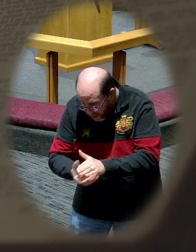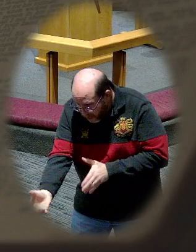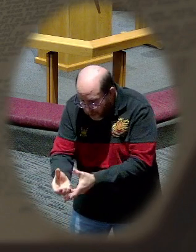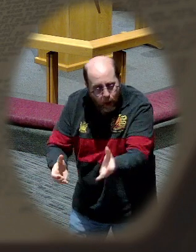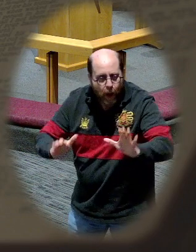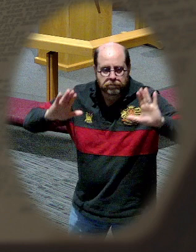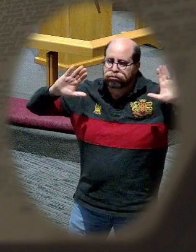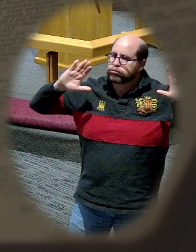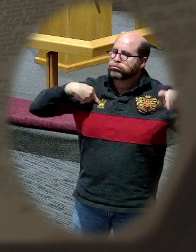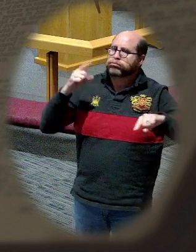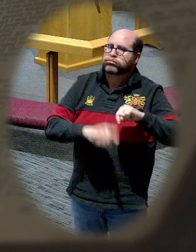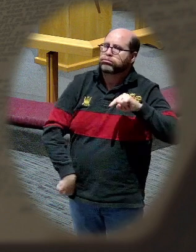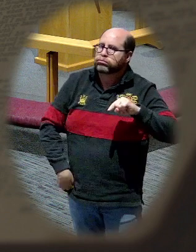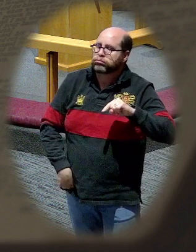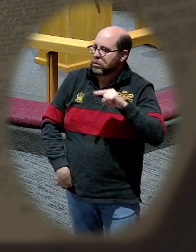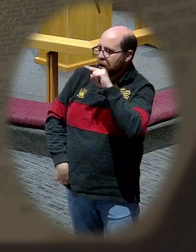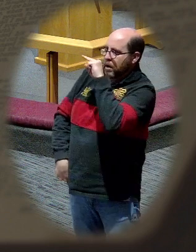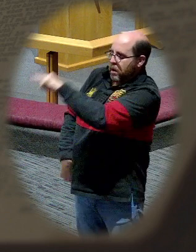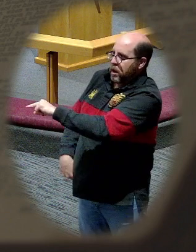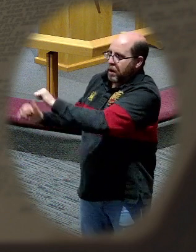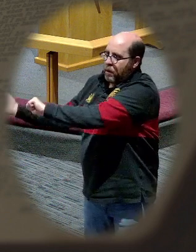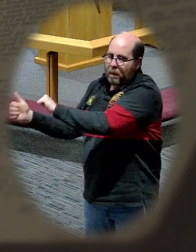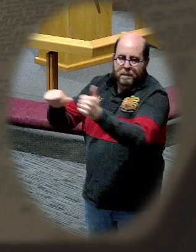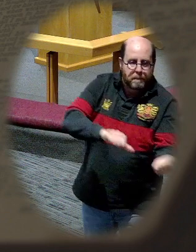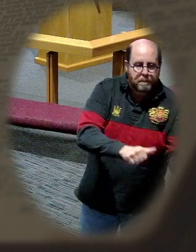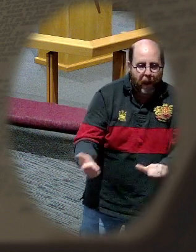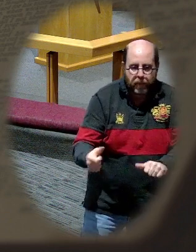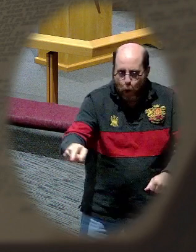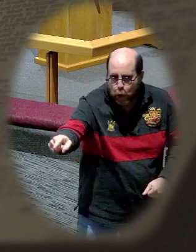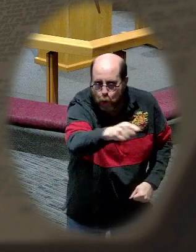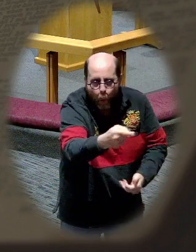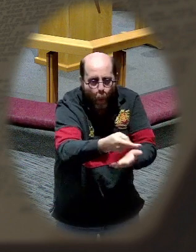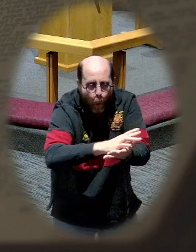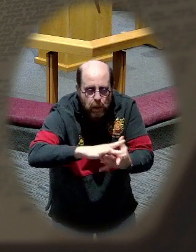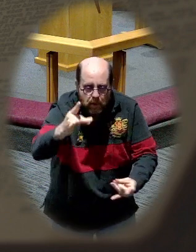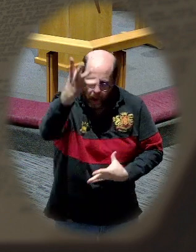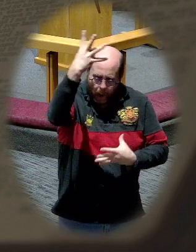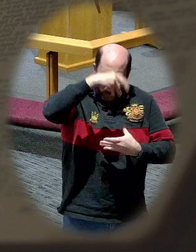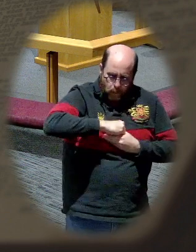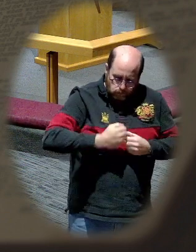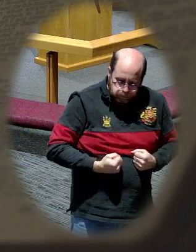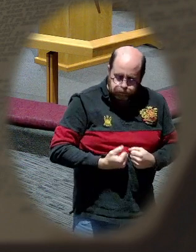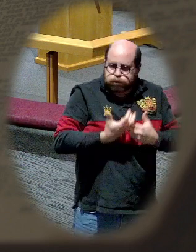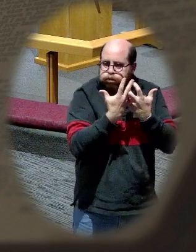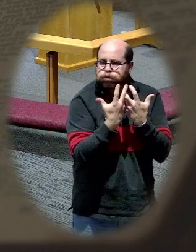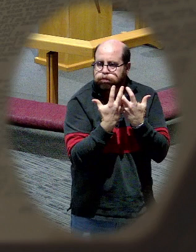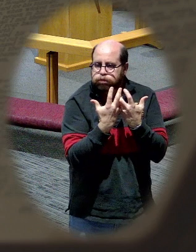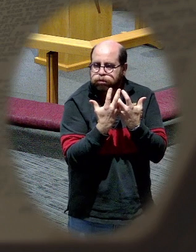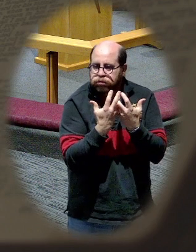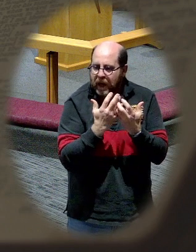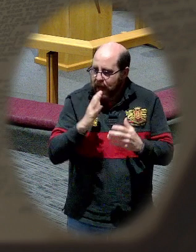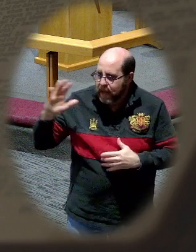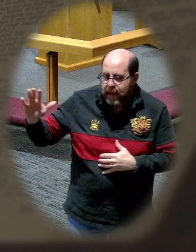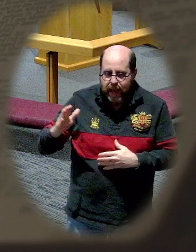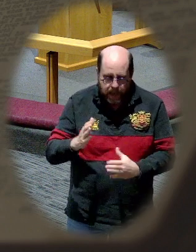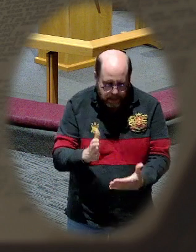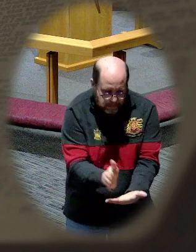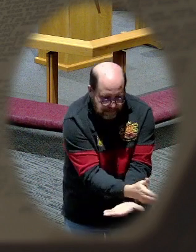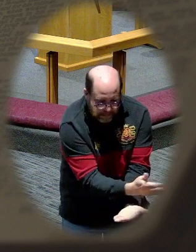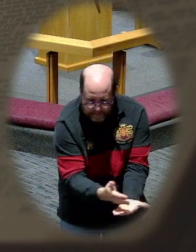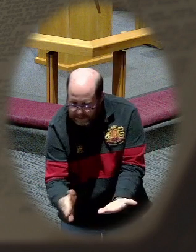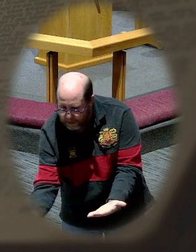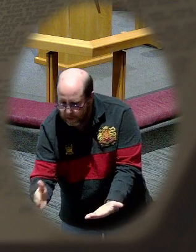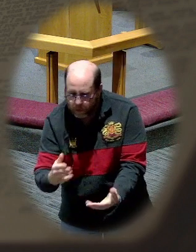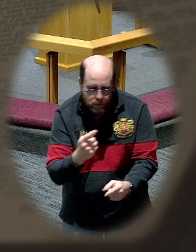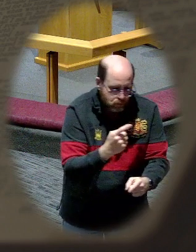to carry. He will baptize you with the Holy Spirit and with fire. His winnowing fork is in his